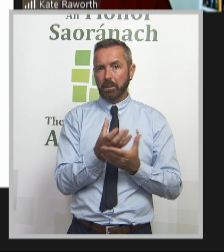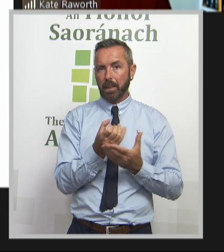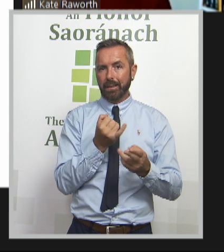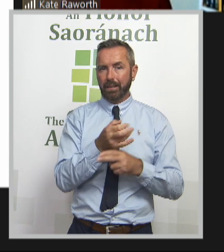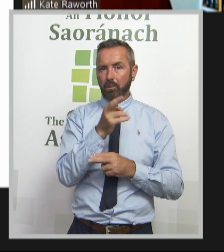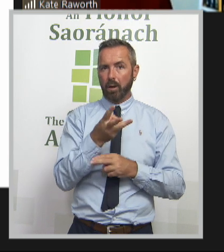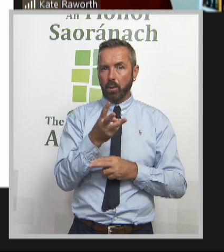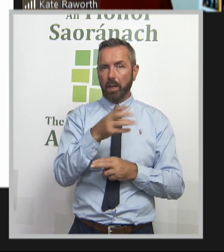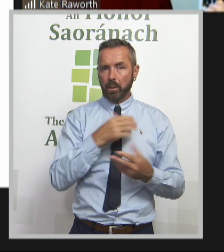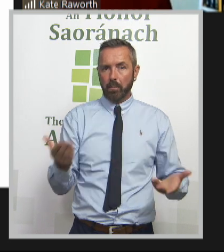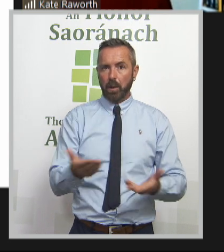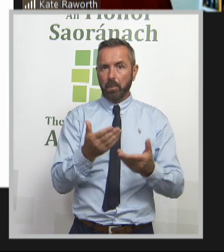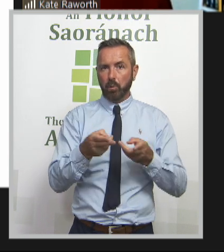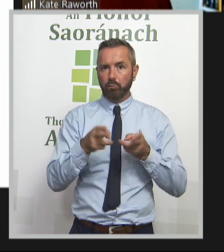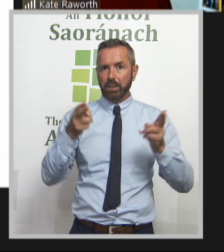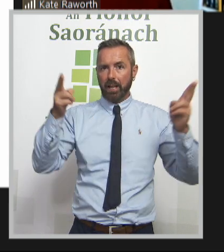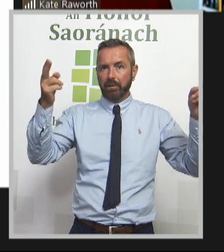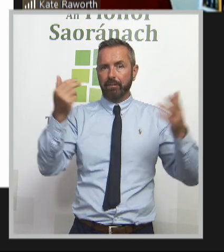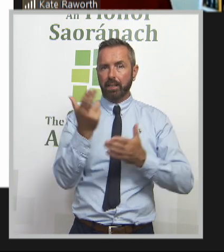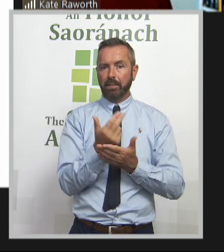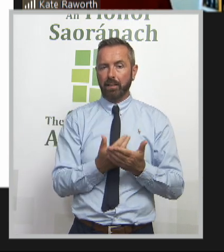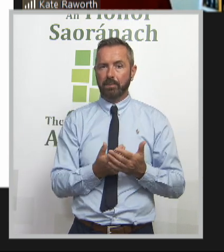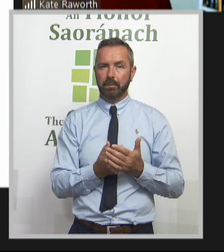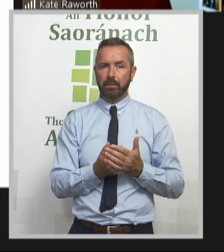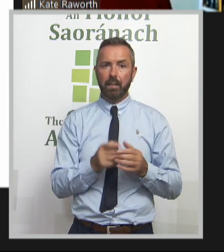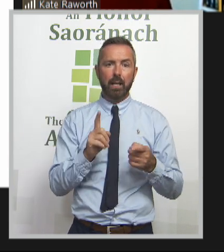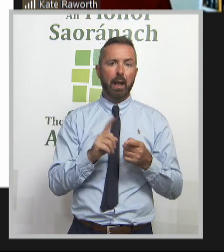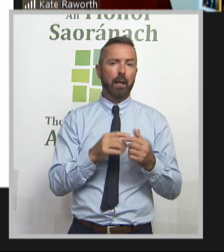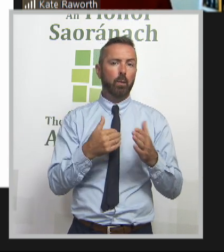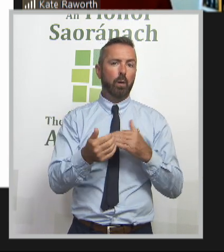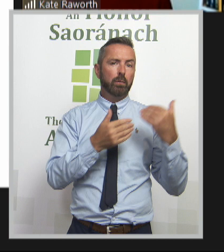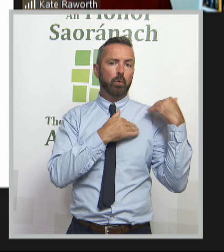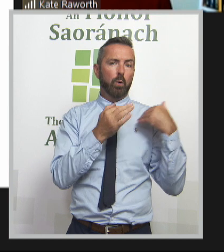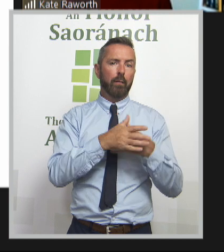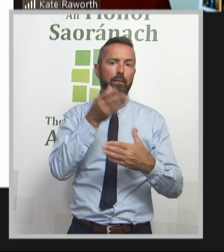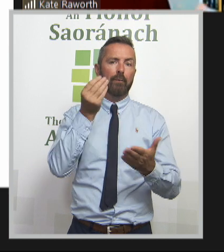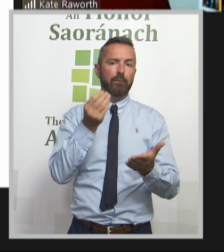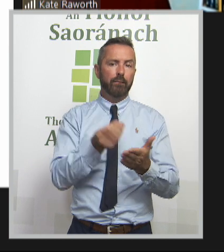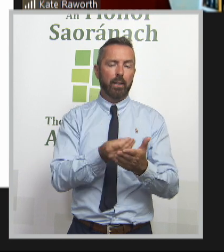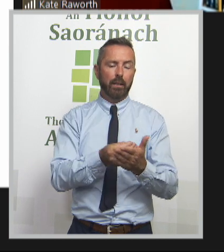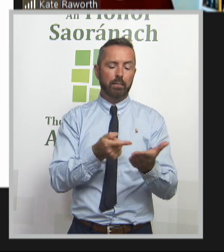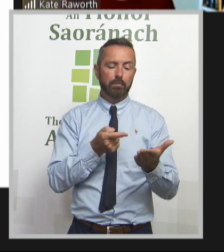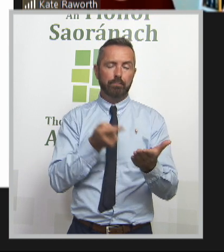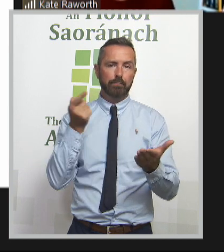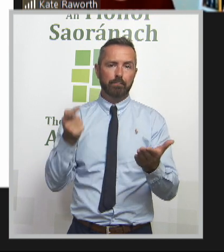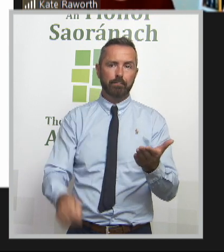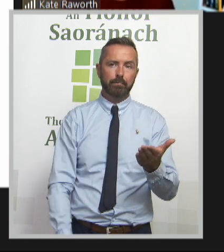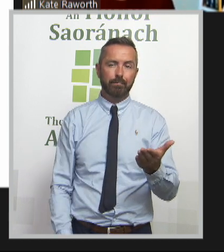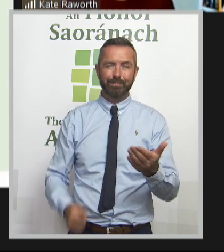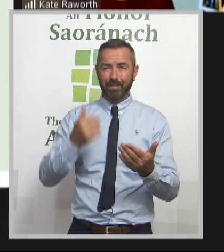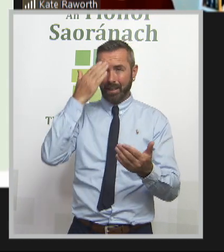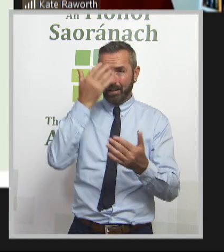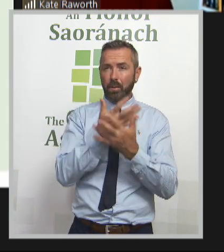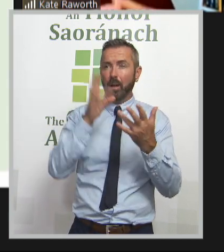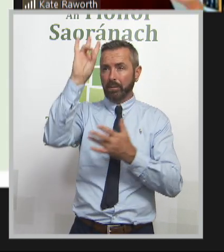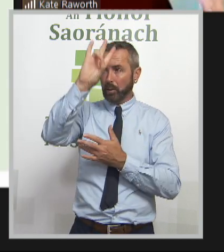promote regenerative design? And then, of course, a massive question, what's the role of private finance? Now, I've just put a lot of questions in the